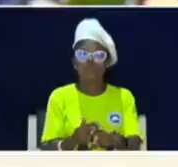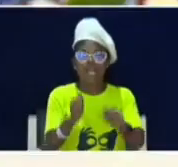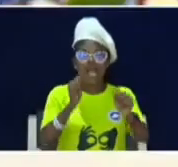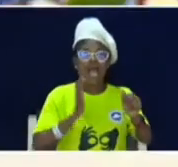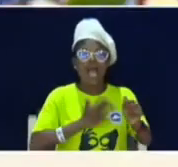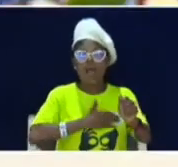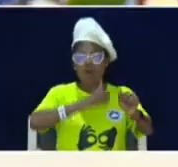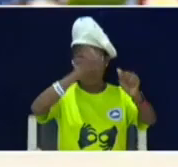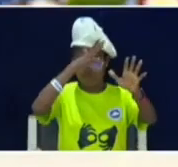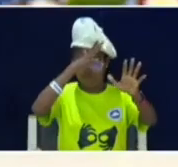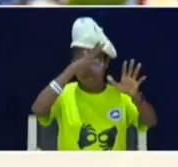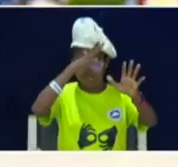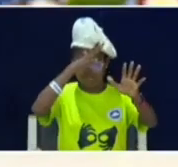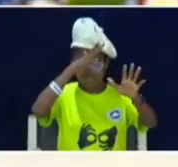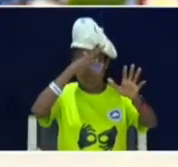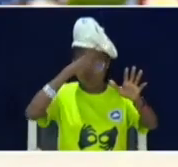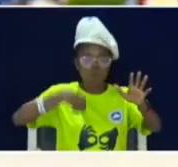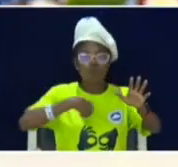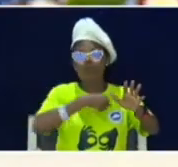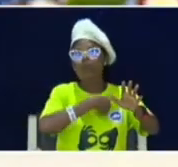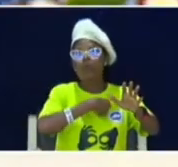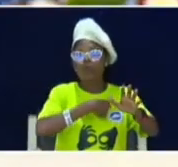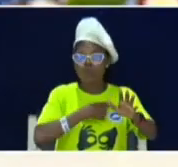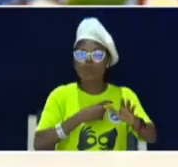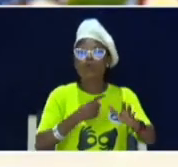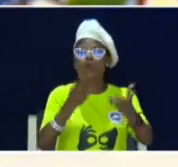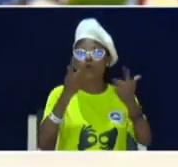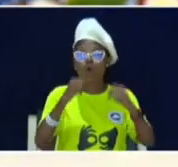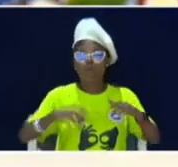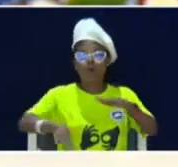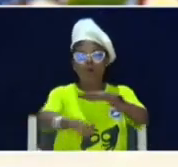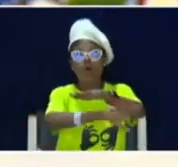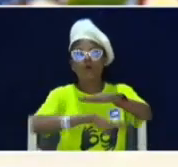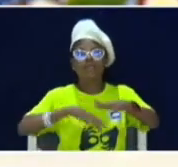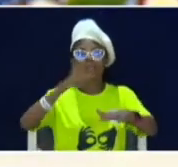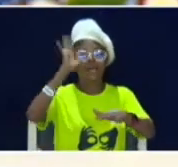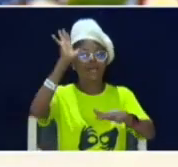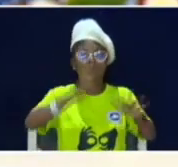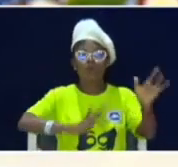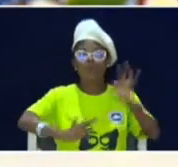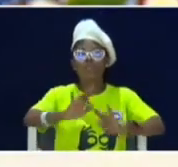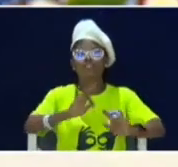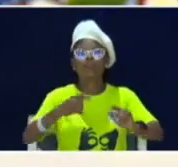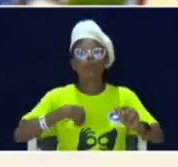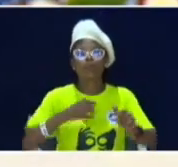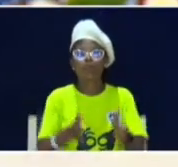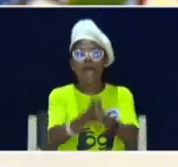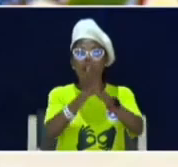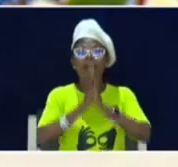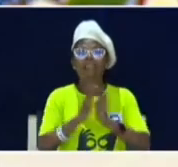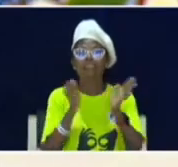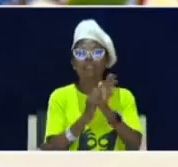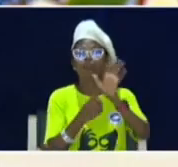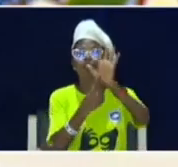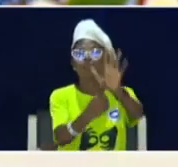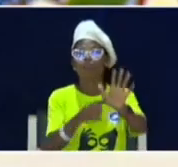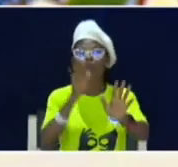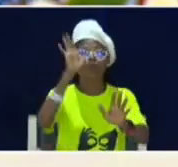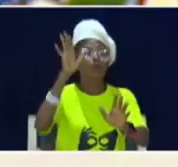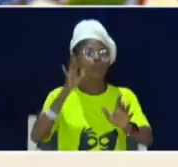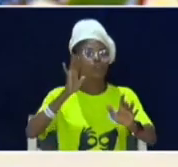Father and our God, we bank upon your mercy. And we ask that you show us mercy tonight. In the name of Jesus